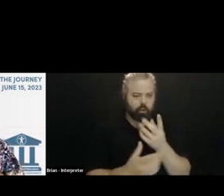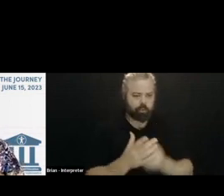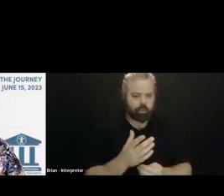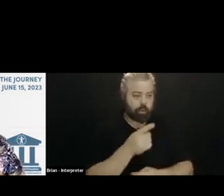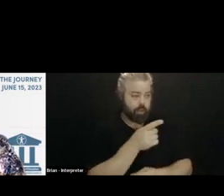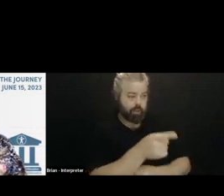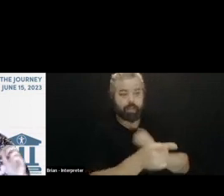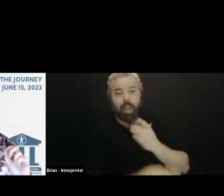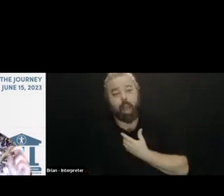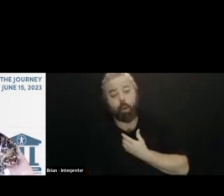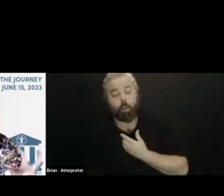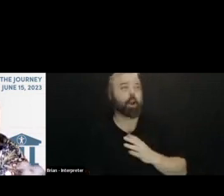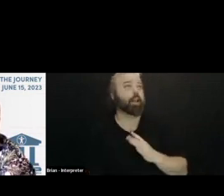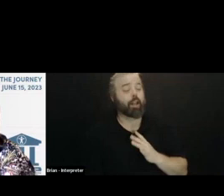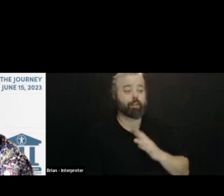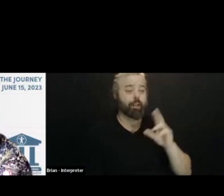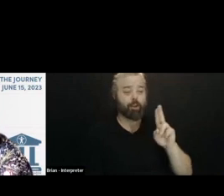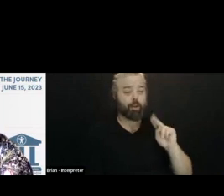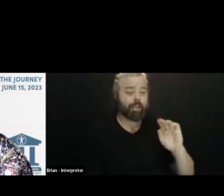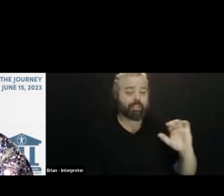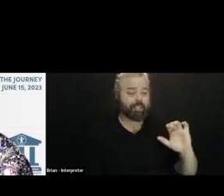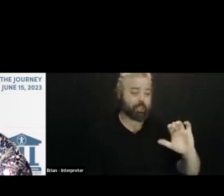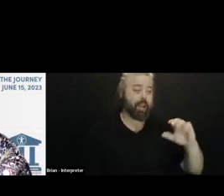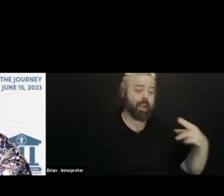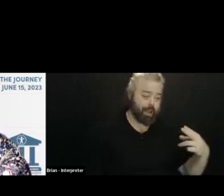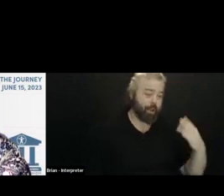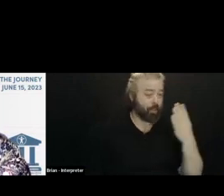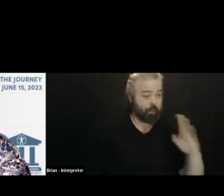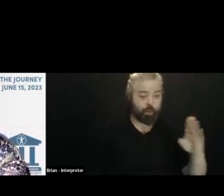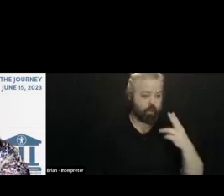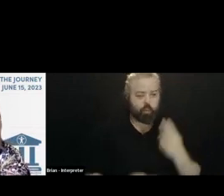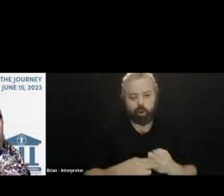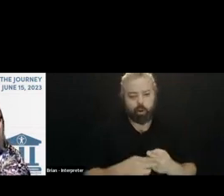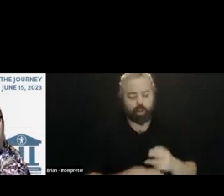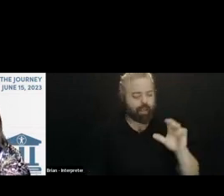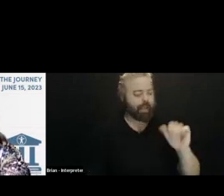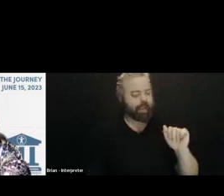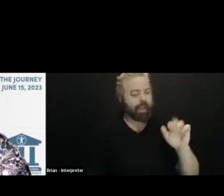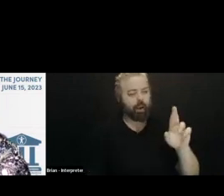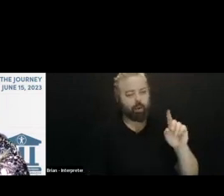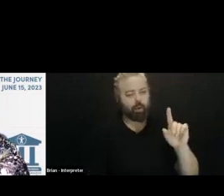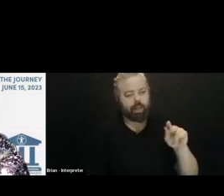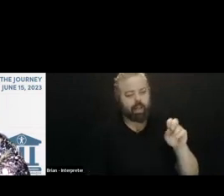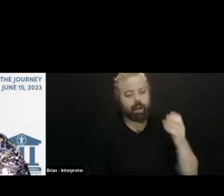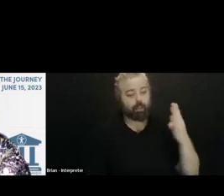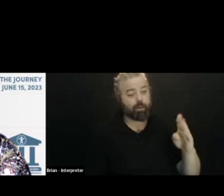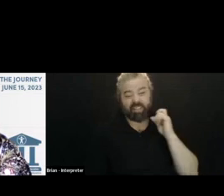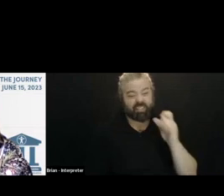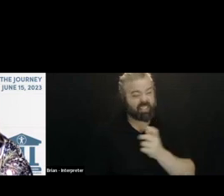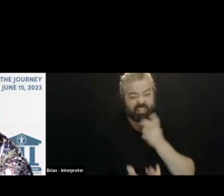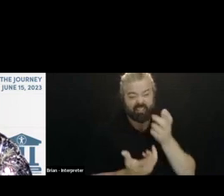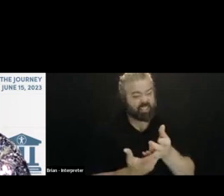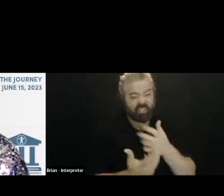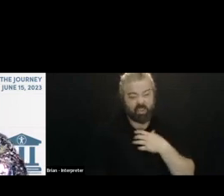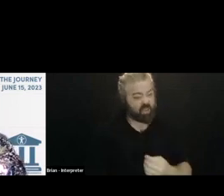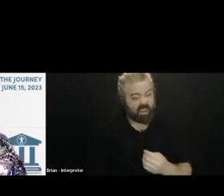UNC Chapel Hill blue. We call it Carolina blue, which does not work well with white. It has to be